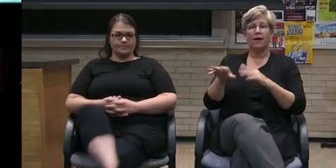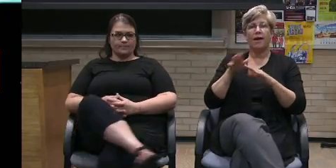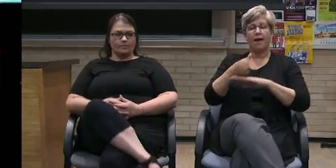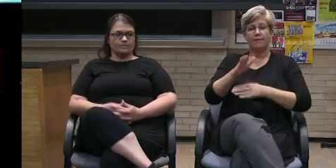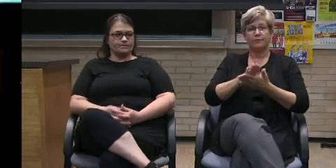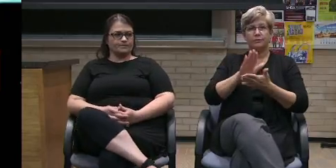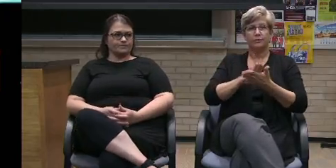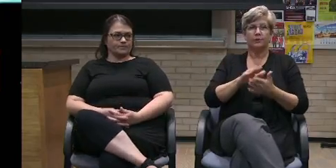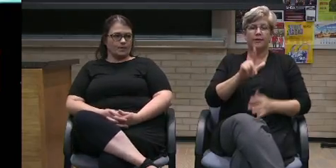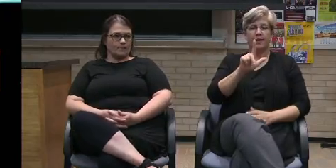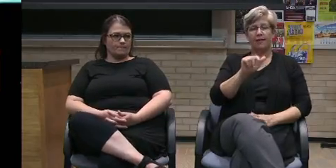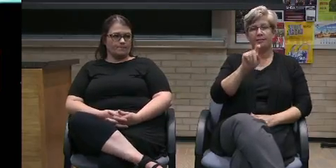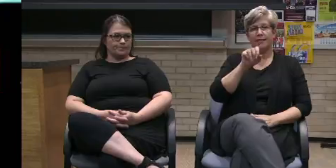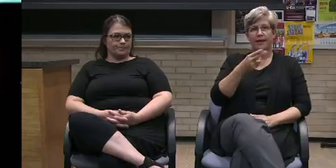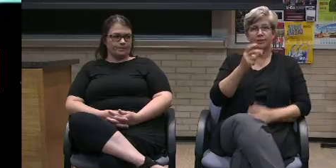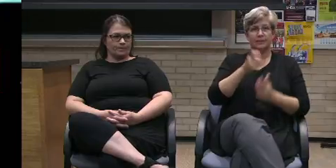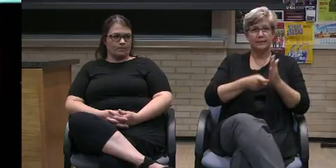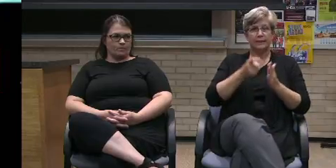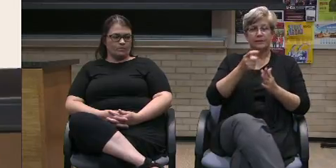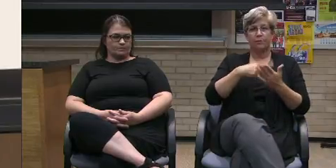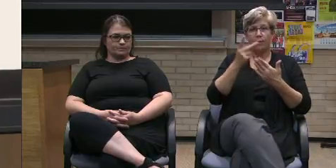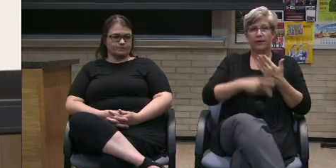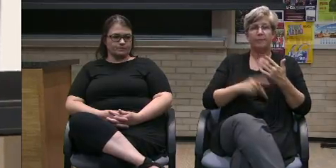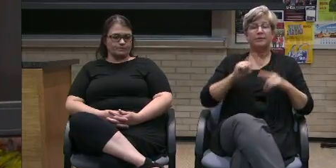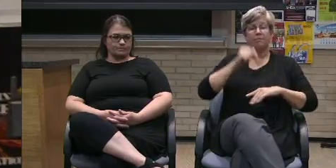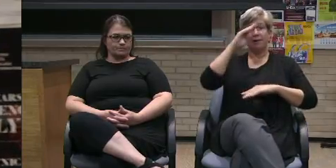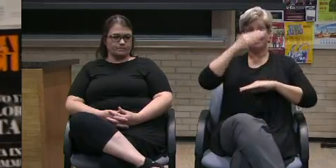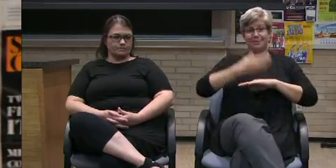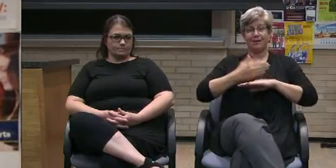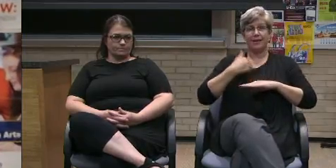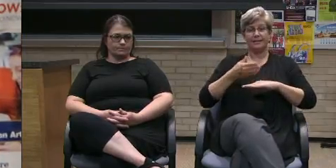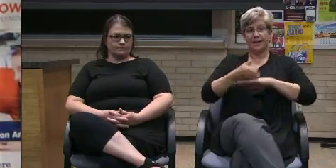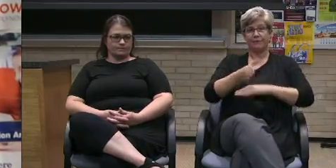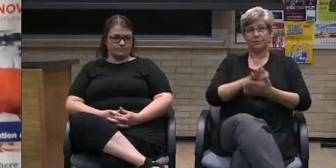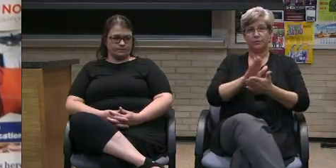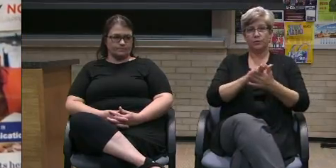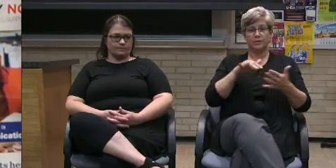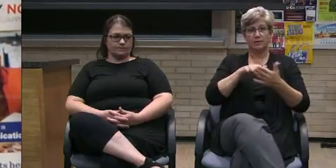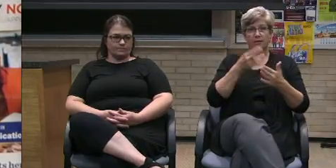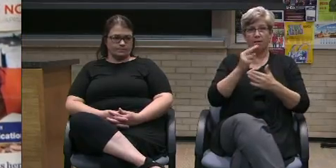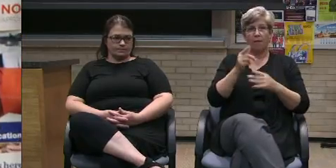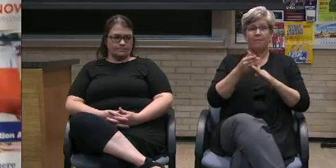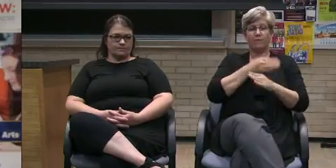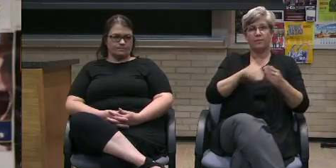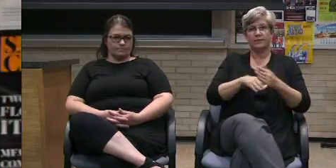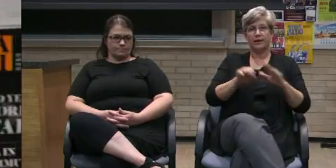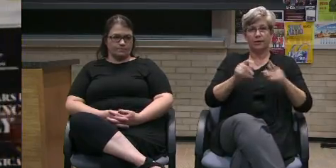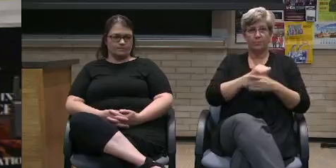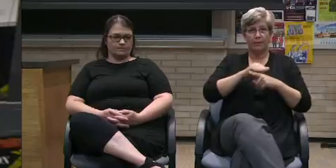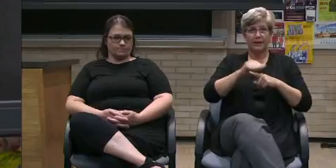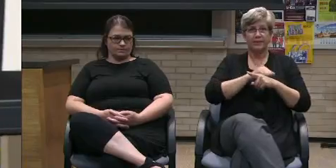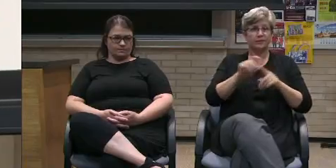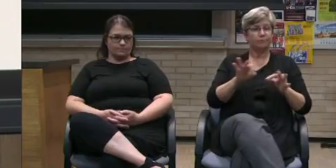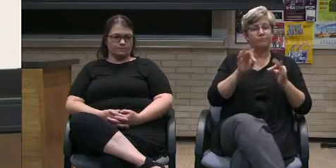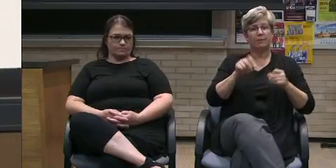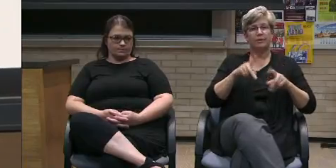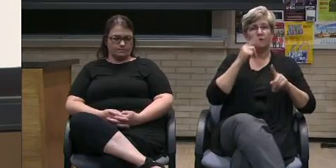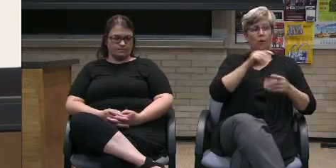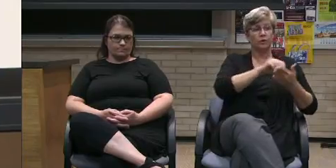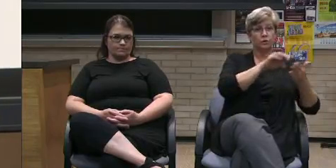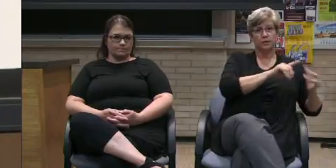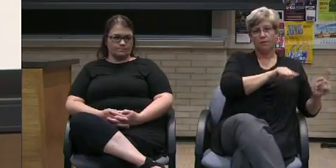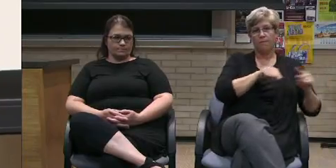programs, or my son currently has an after-school study hall before soccer practice, so the opportunity to create that. Or faculty